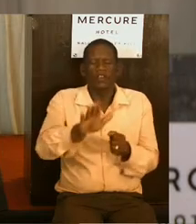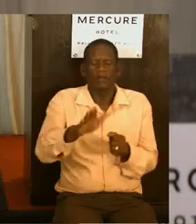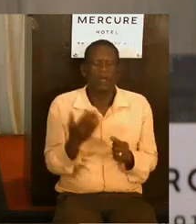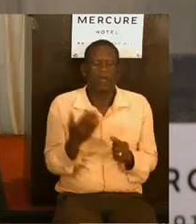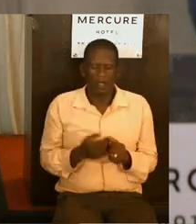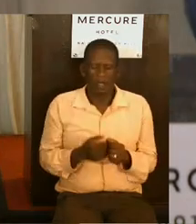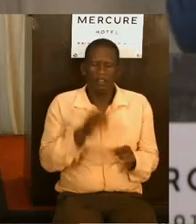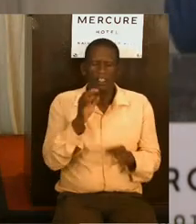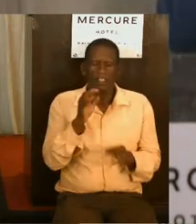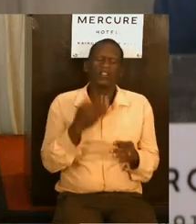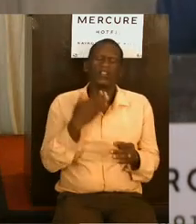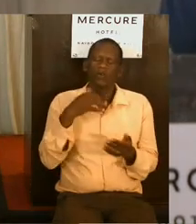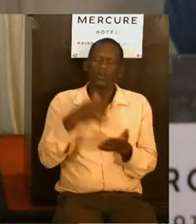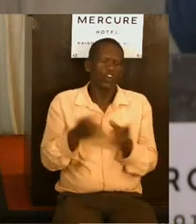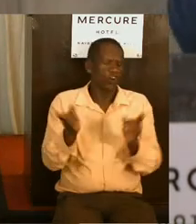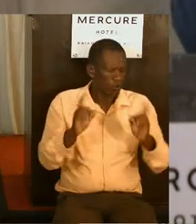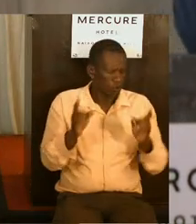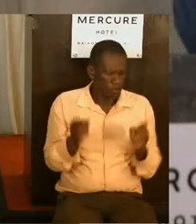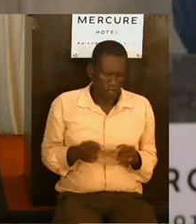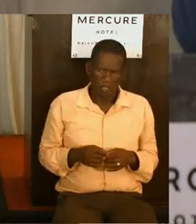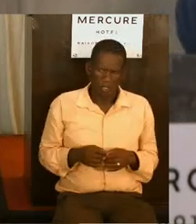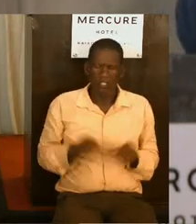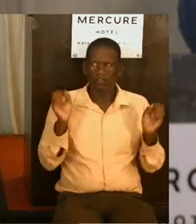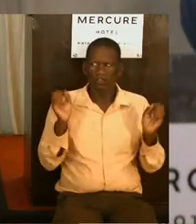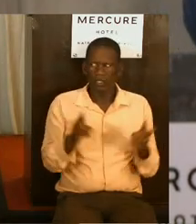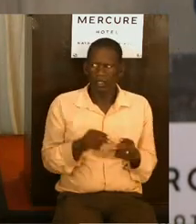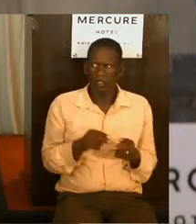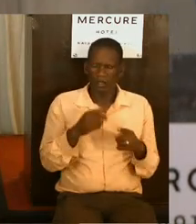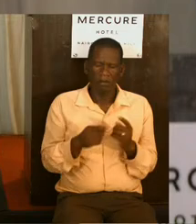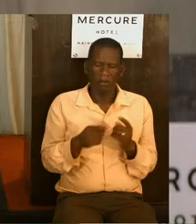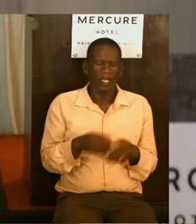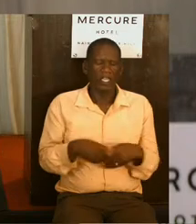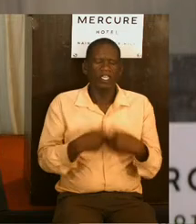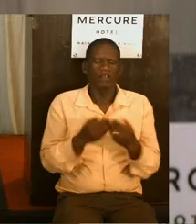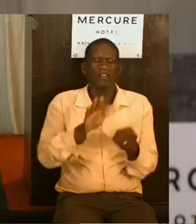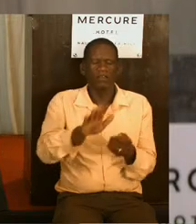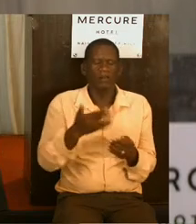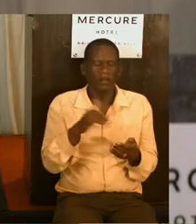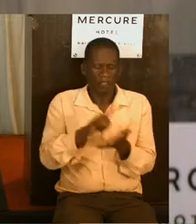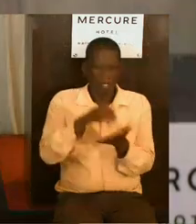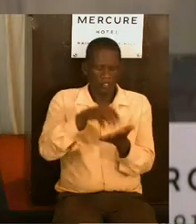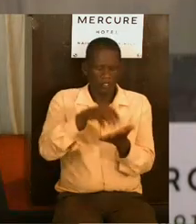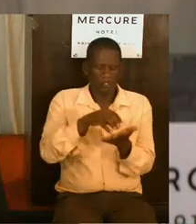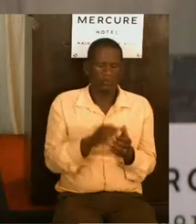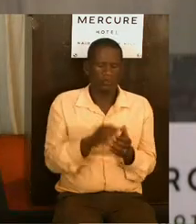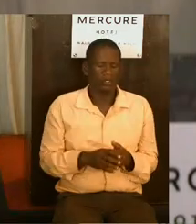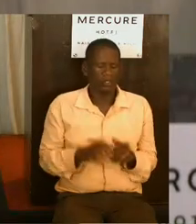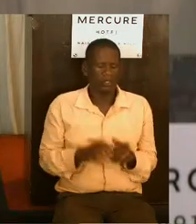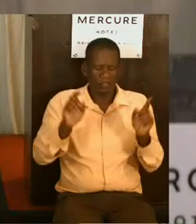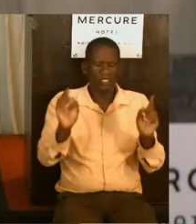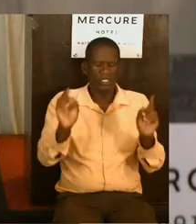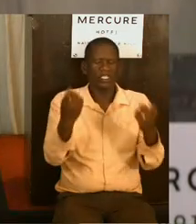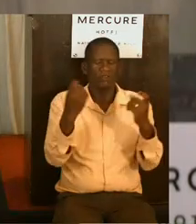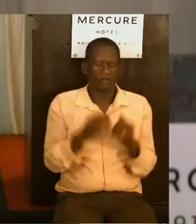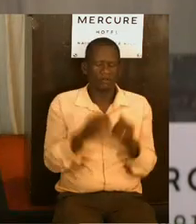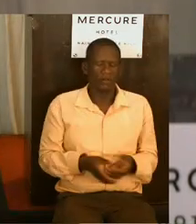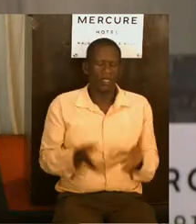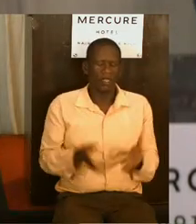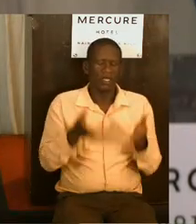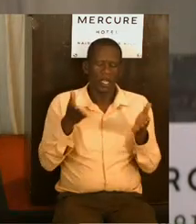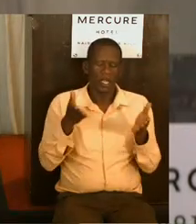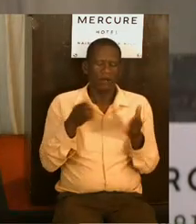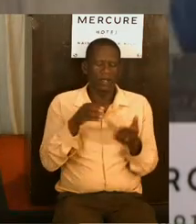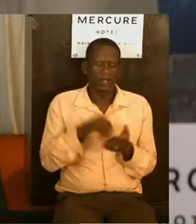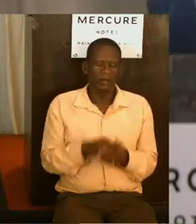whether they like it or they don't it's okay that that's also a situation that is also up to them and and